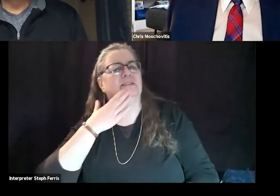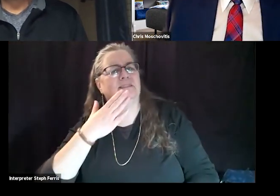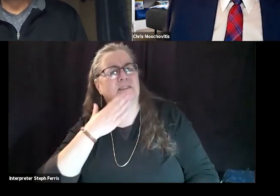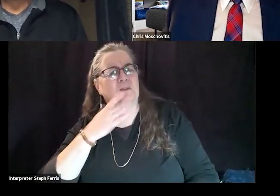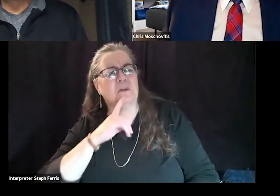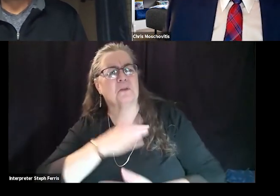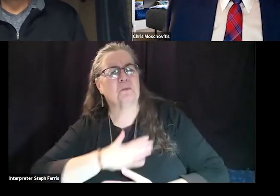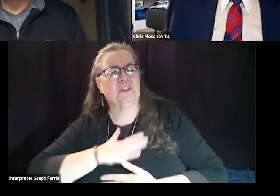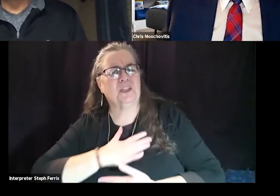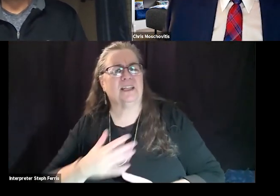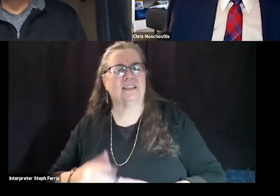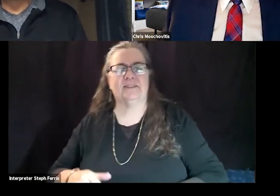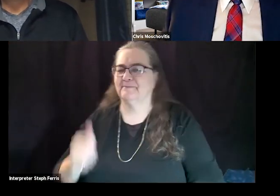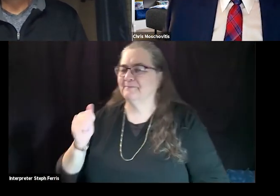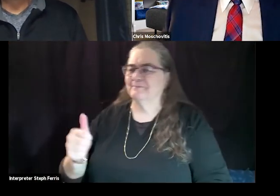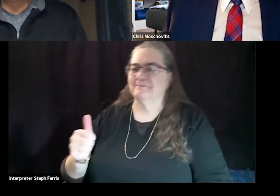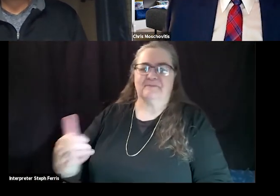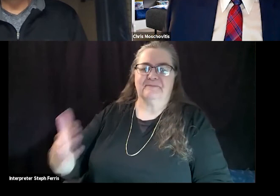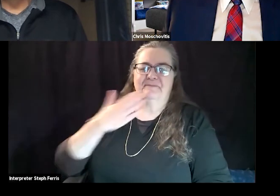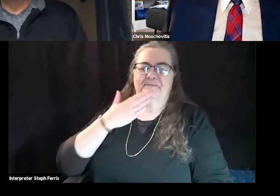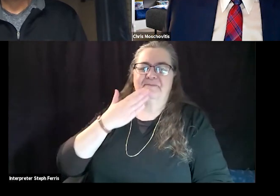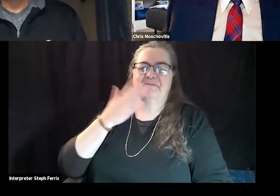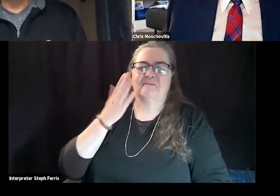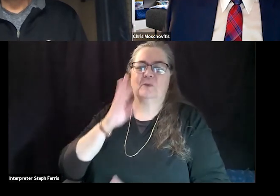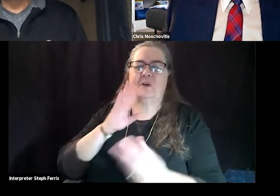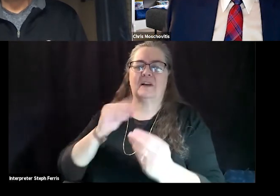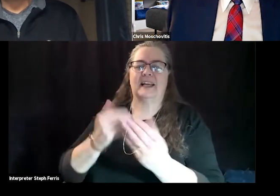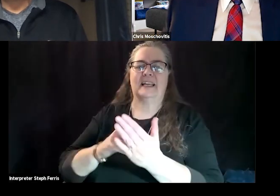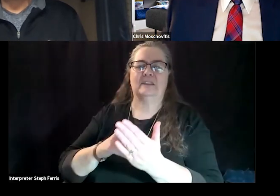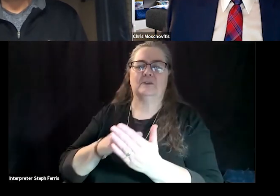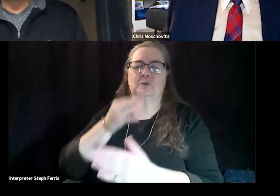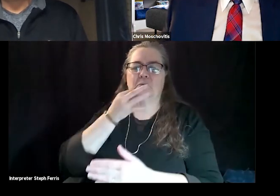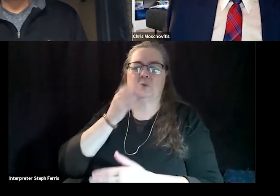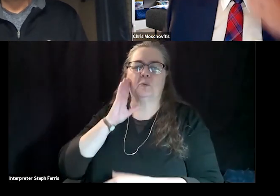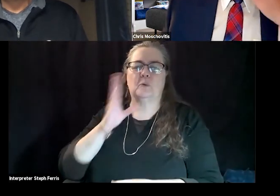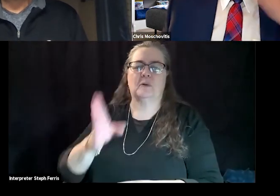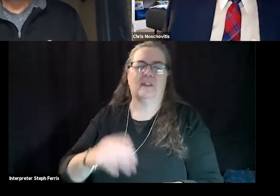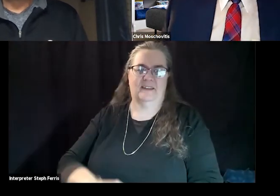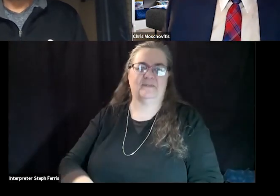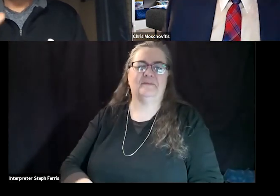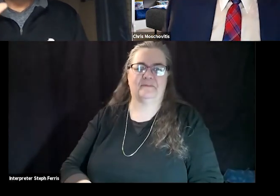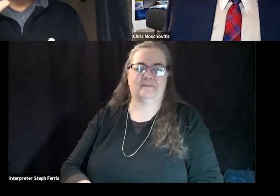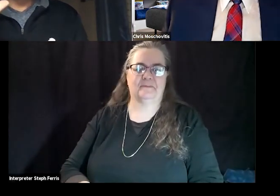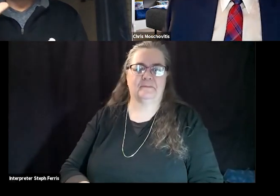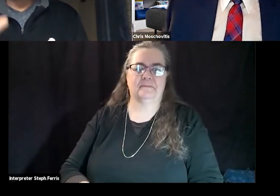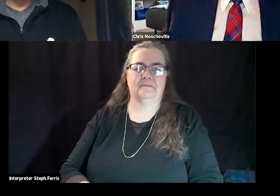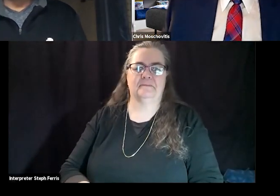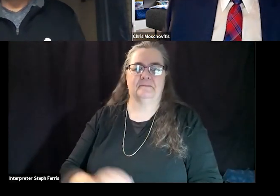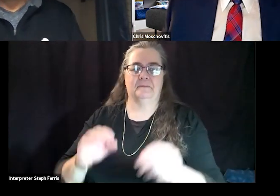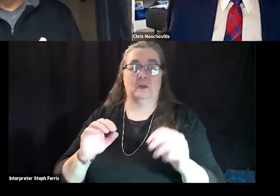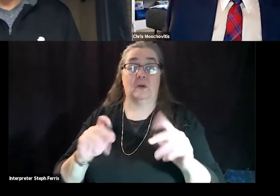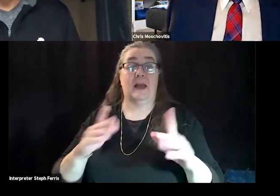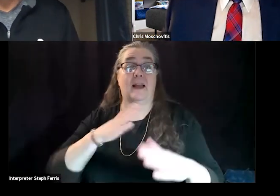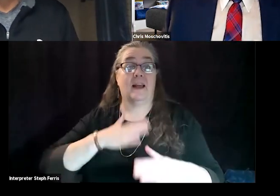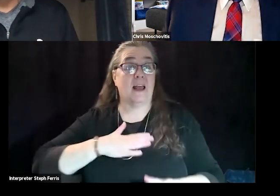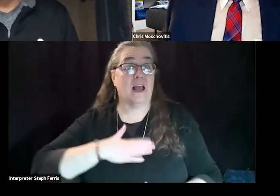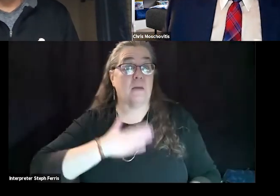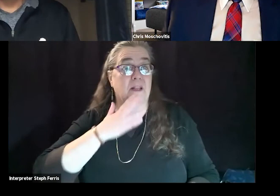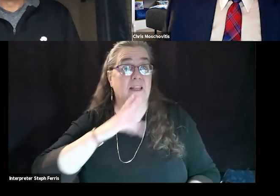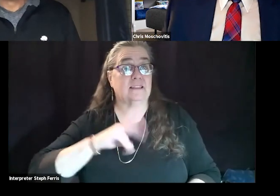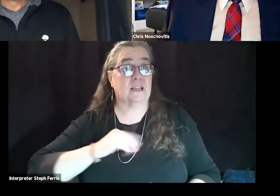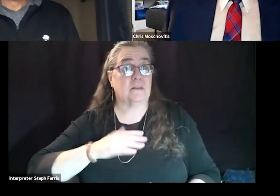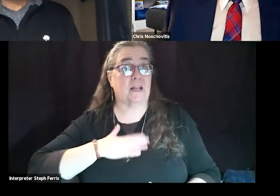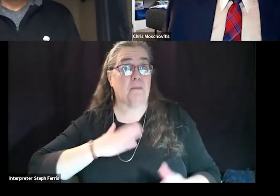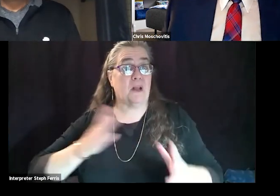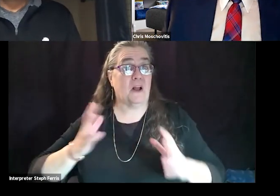Chris, appreciate it again, and we will talk soon, I'm sure. Great. Sounds great. All right. Take care. Happy Thanksgiving and happy holidays. Yeah.